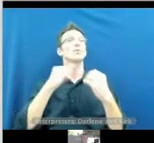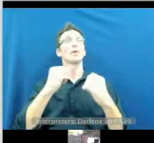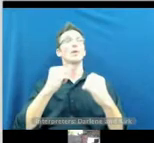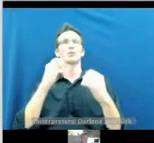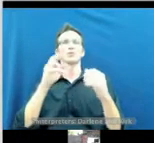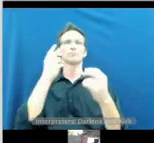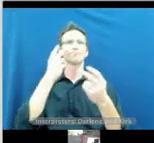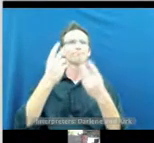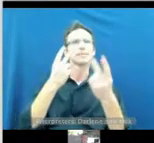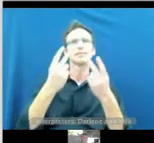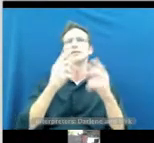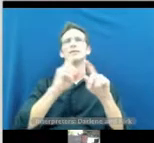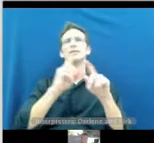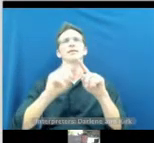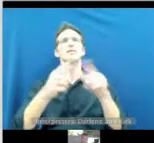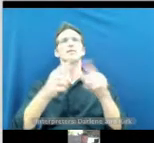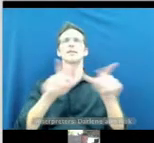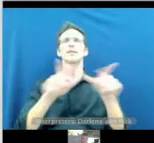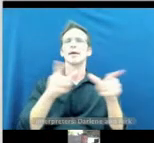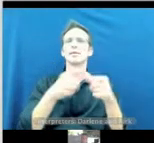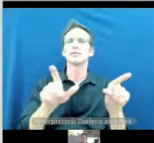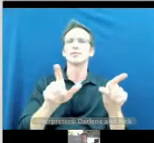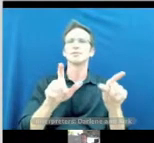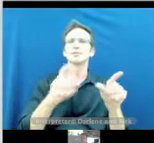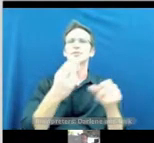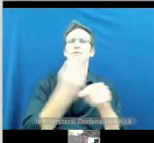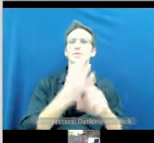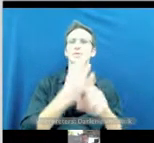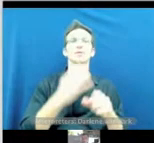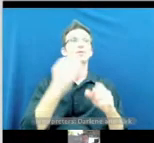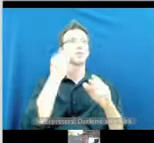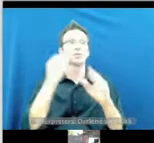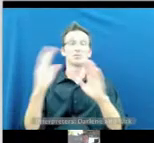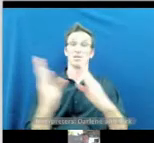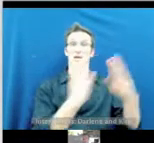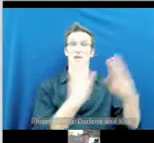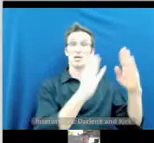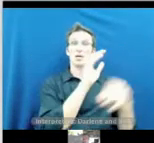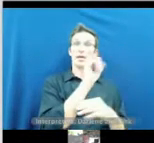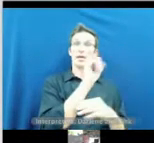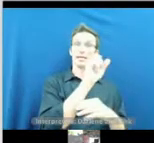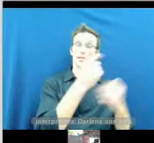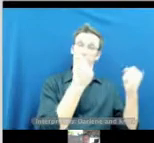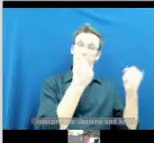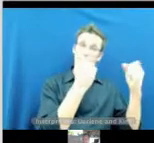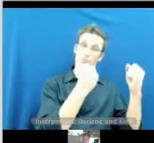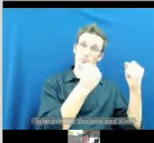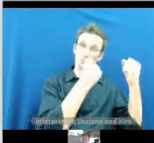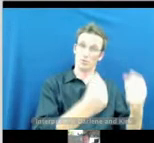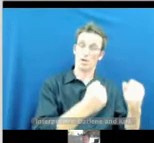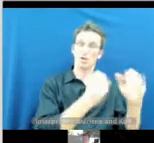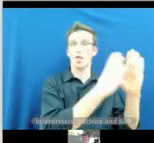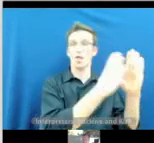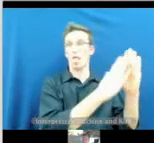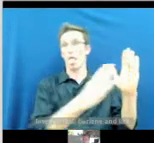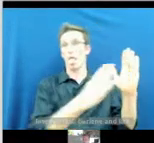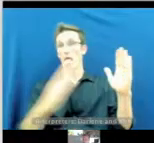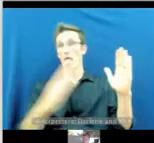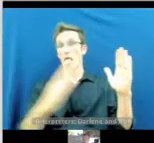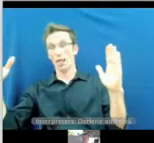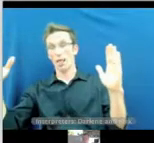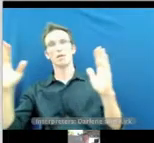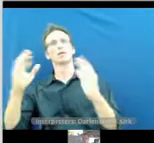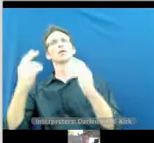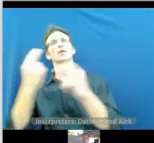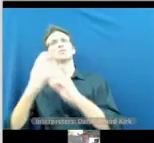very strong visual ASL users all the way across the spectrum to people who are very straight or English signers.